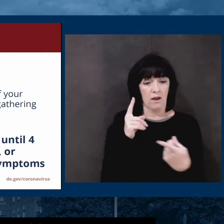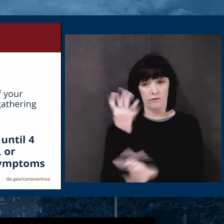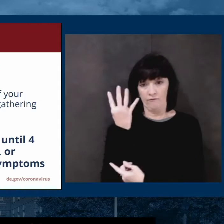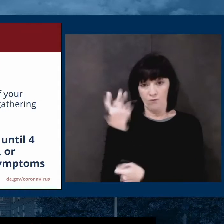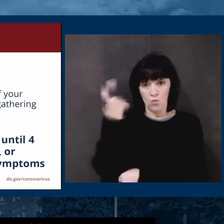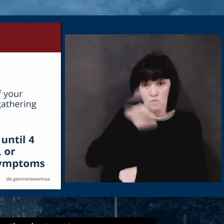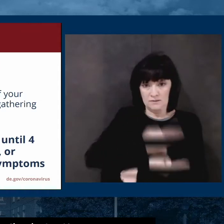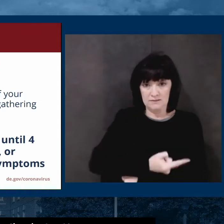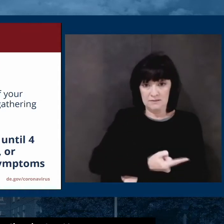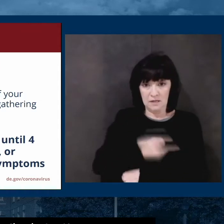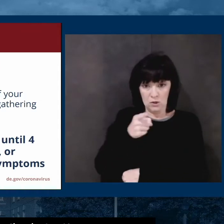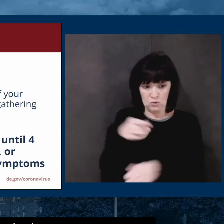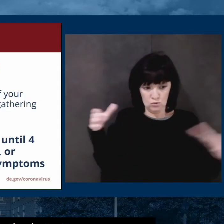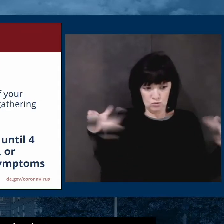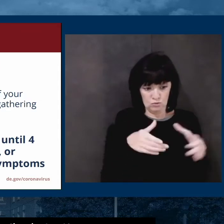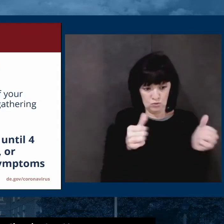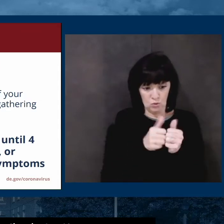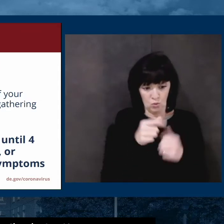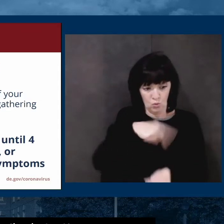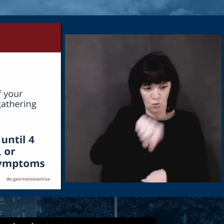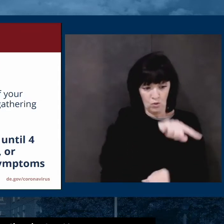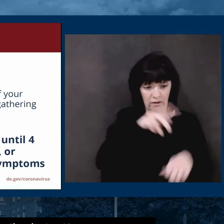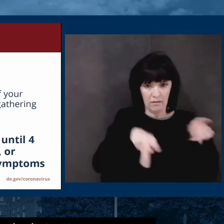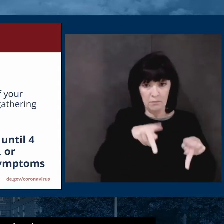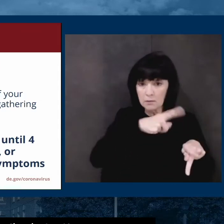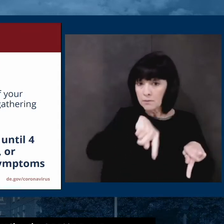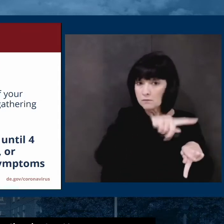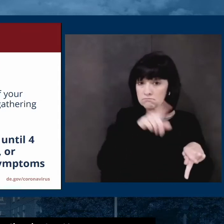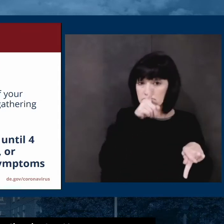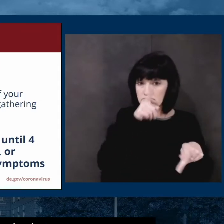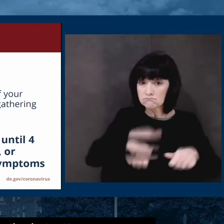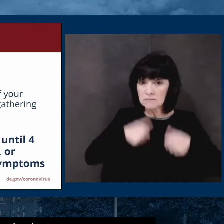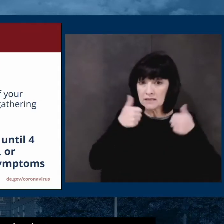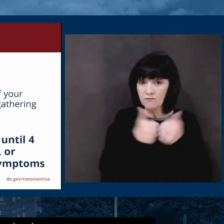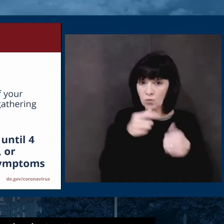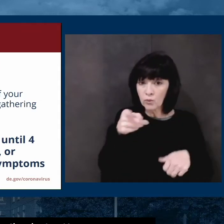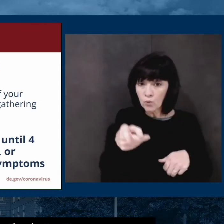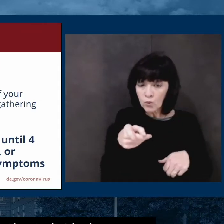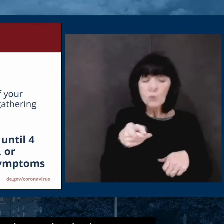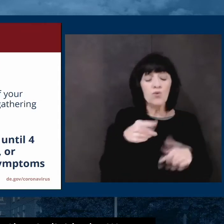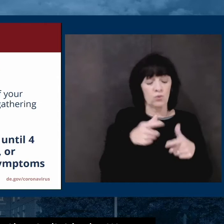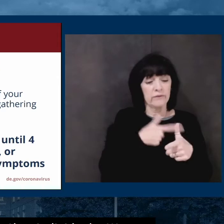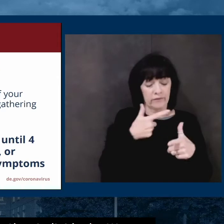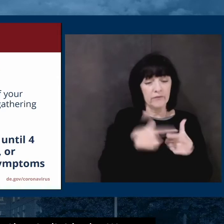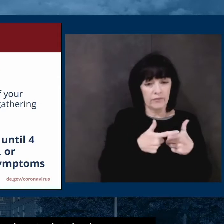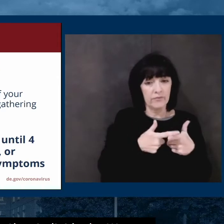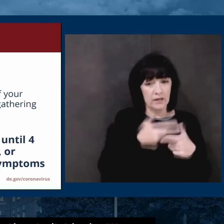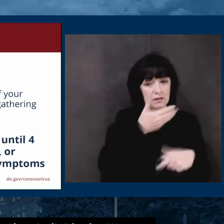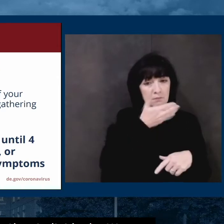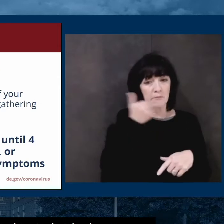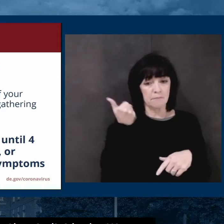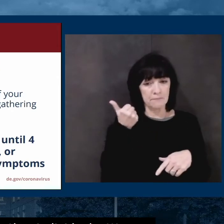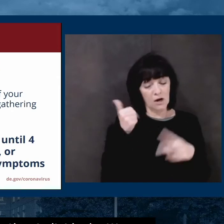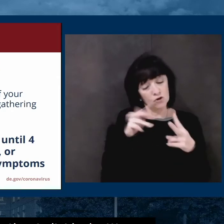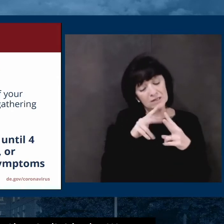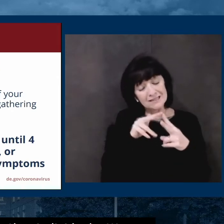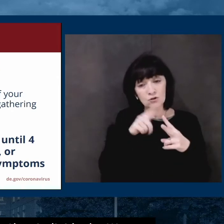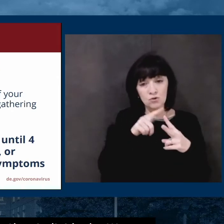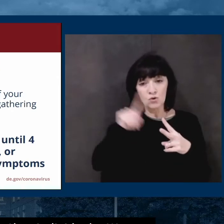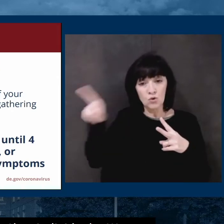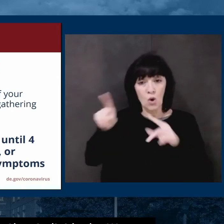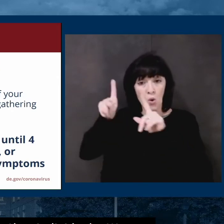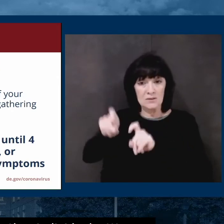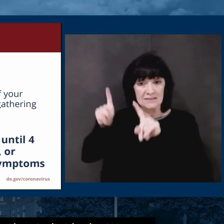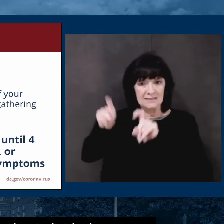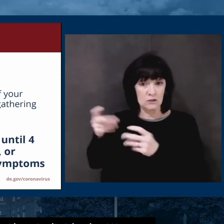with other individuals. But certainly if you develop symptoms, we'd recommend that you would obtain testing right away. Now, just to highlight here, this is